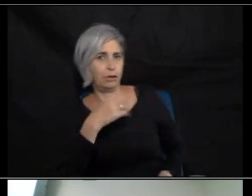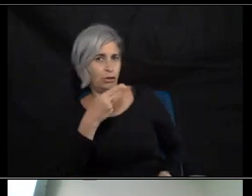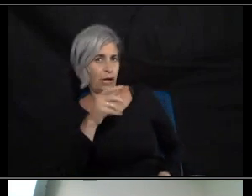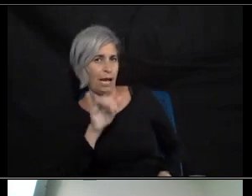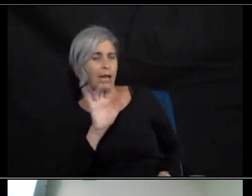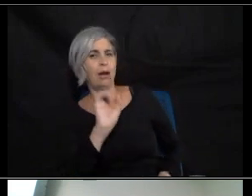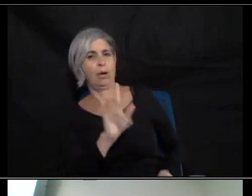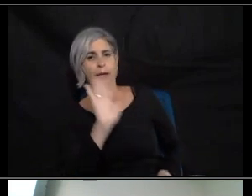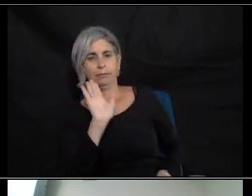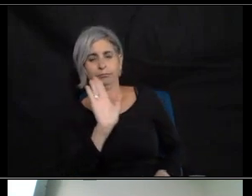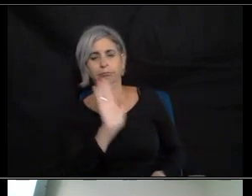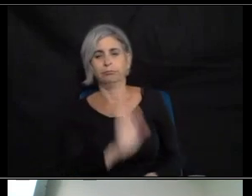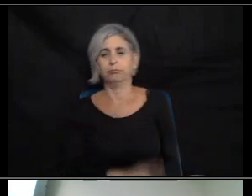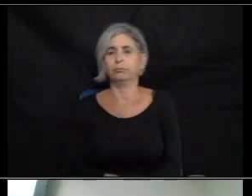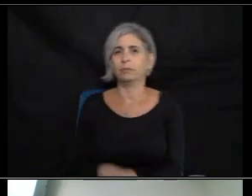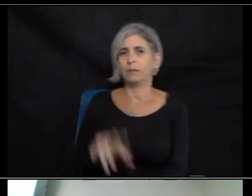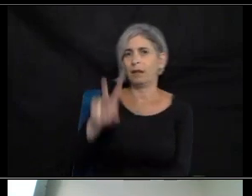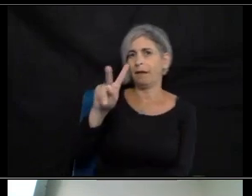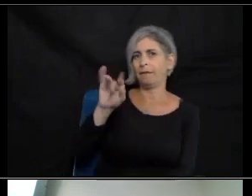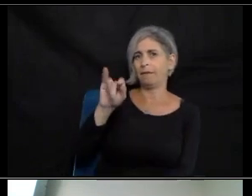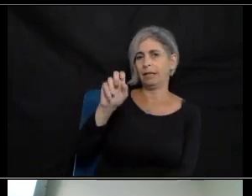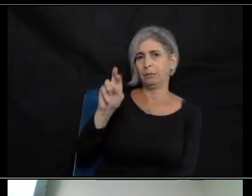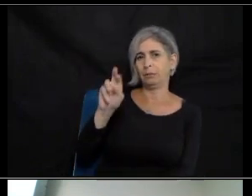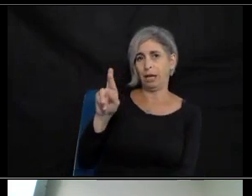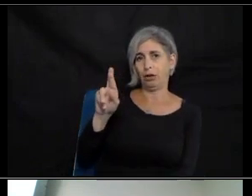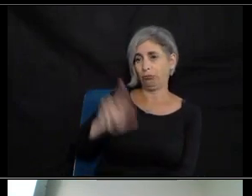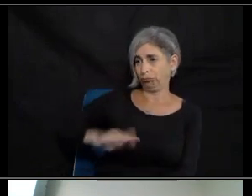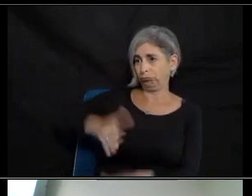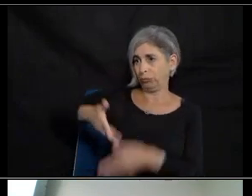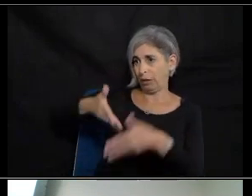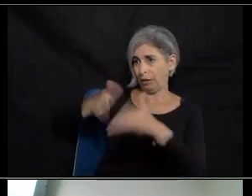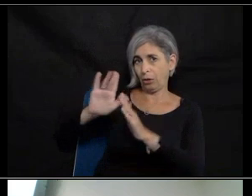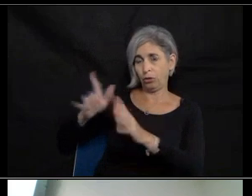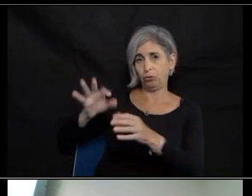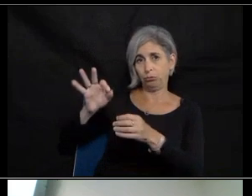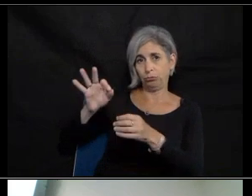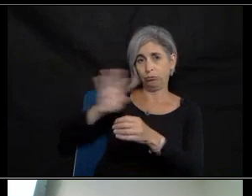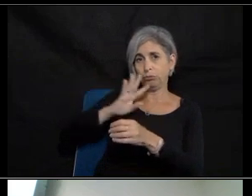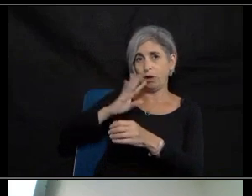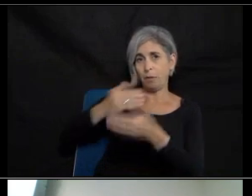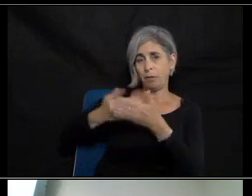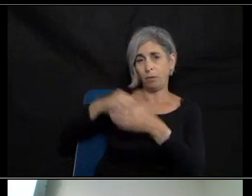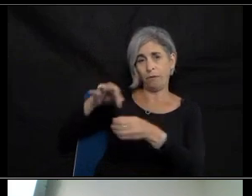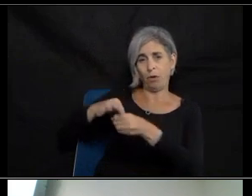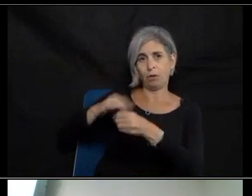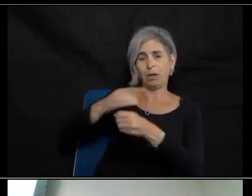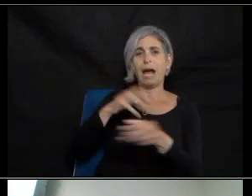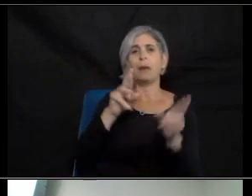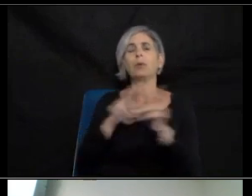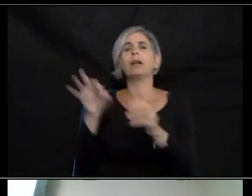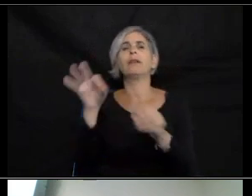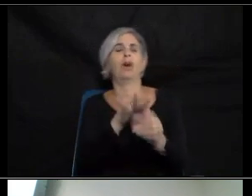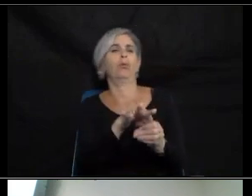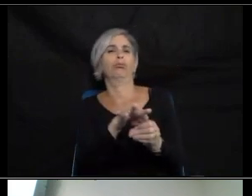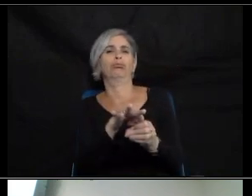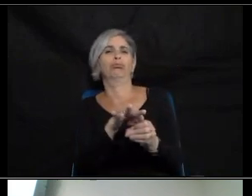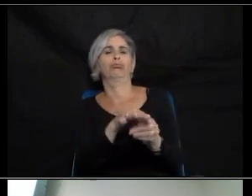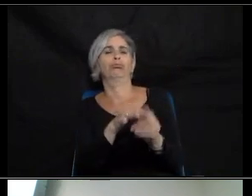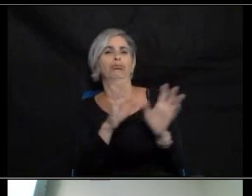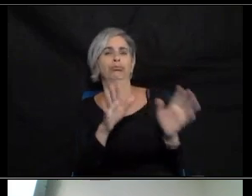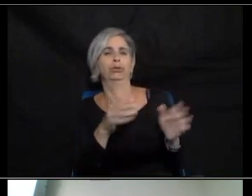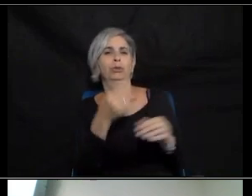Okay, Vice Mayor, allow you to speak before we call the vote. I am ready to vote. You know, and